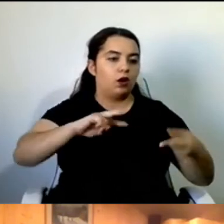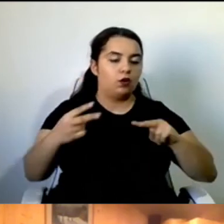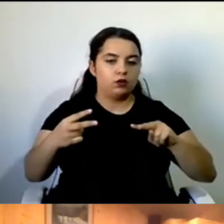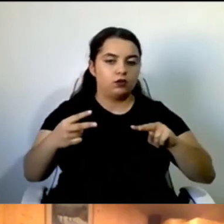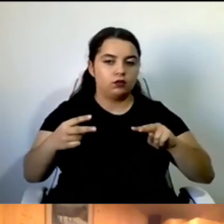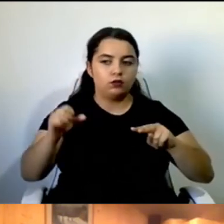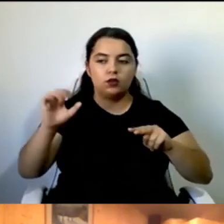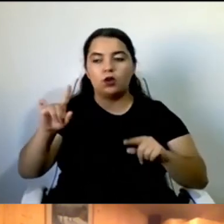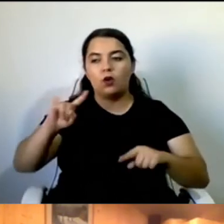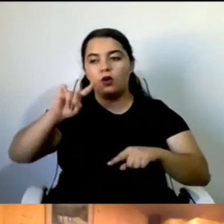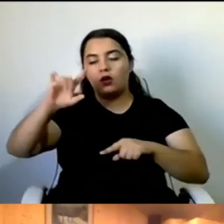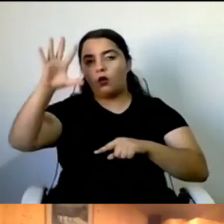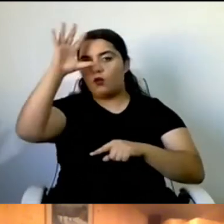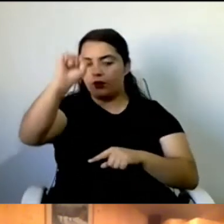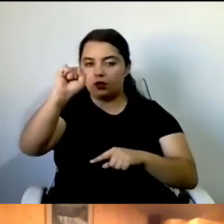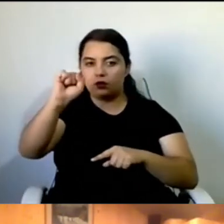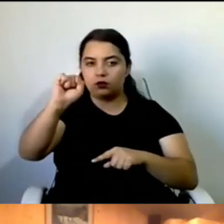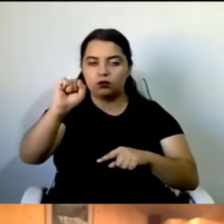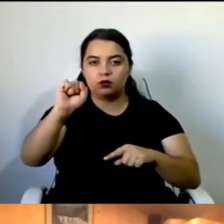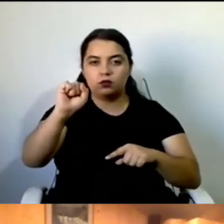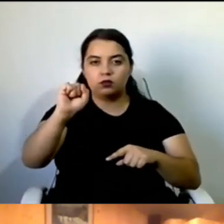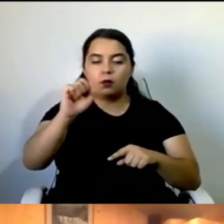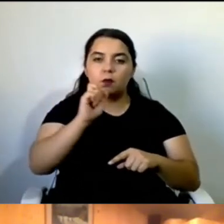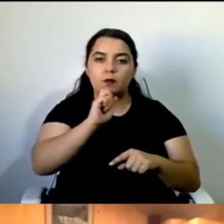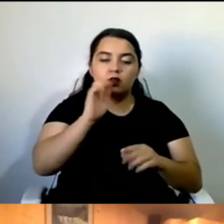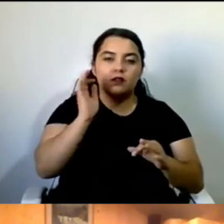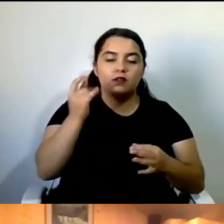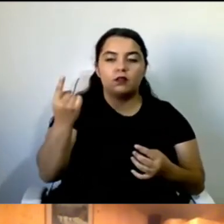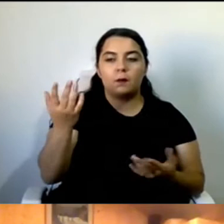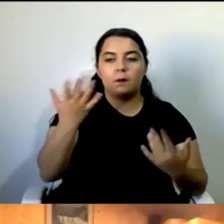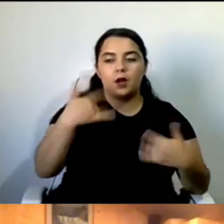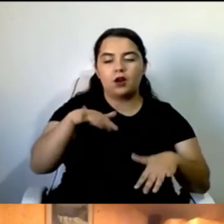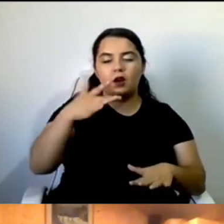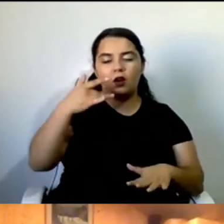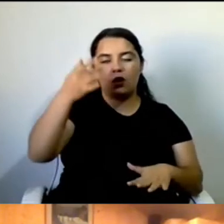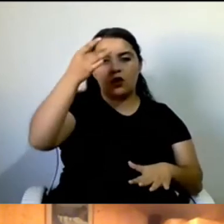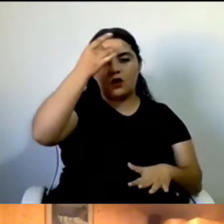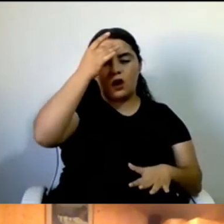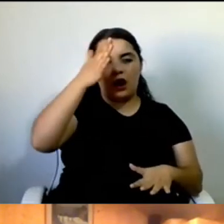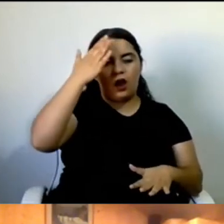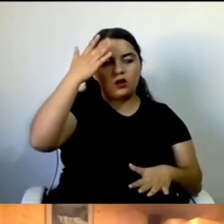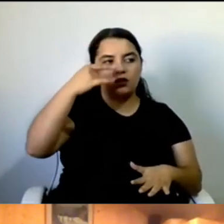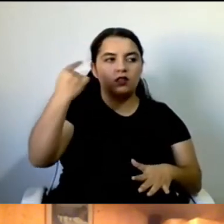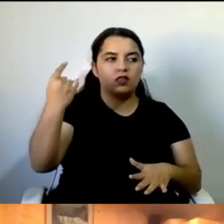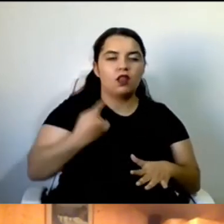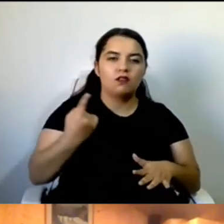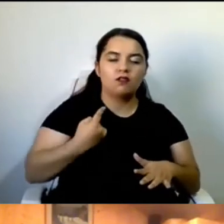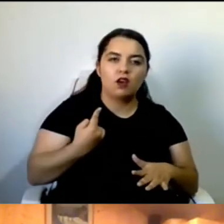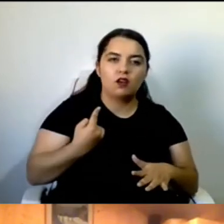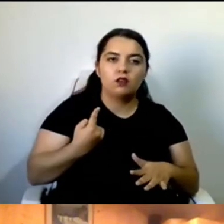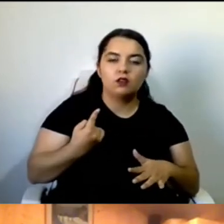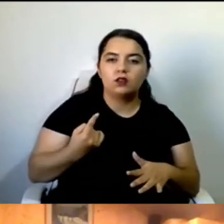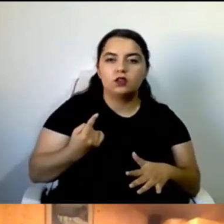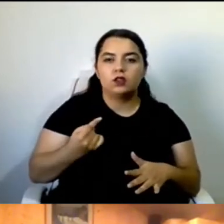in independent living it should be at the state level, because one, you're going to have differences at the municipality level if you live in a rich city or a poor